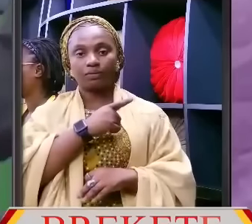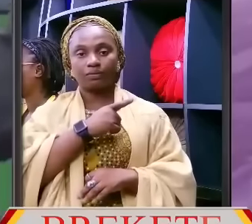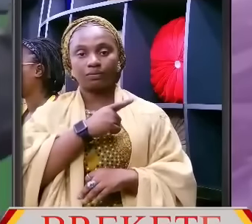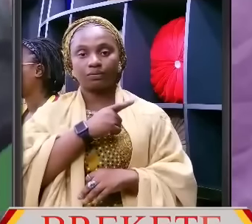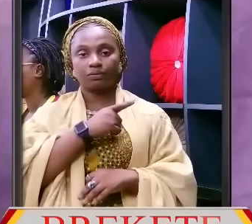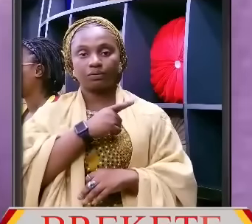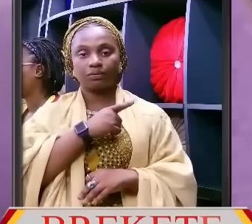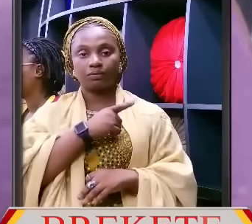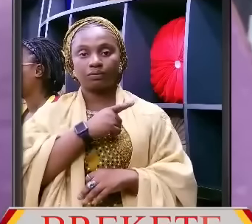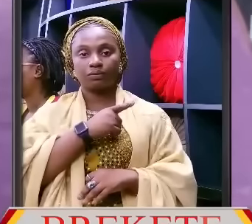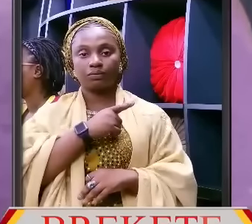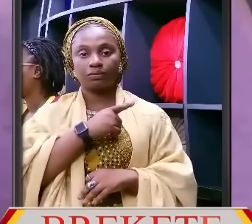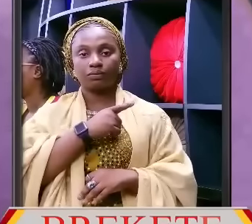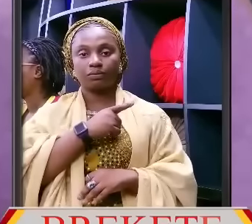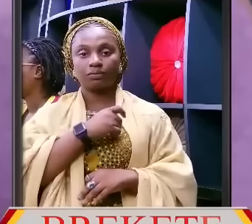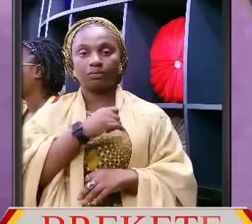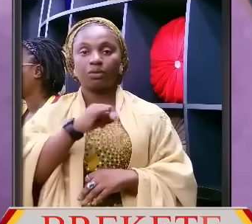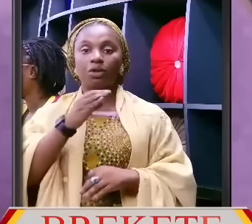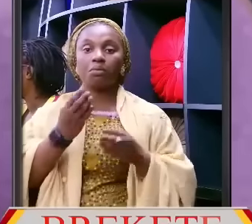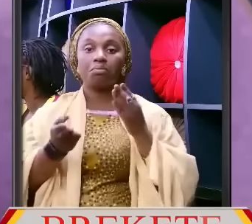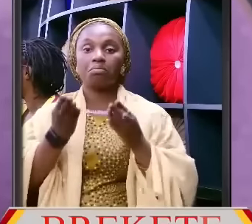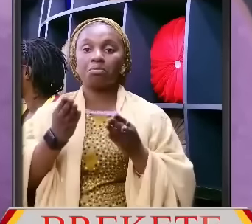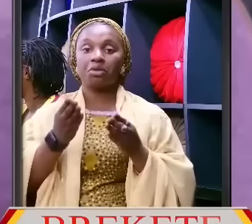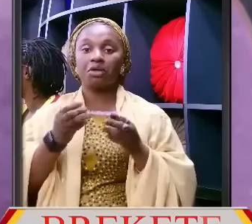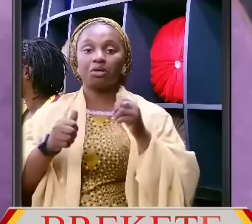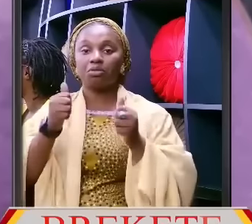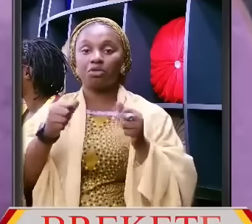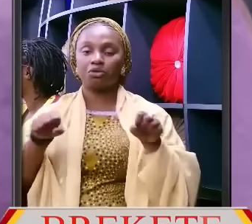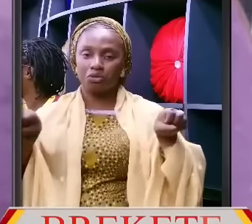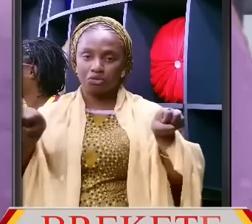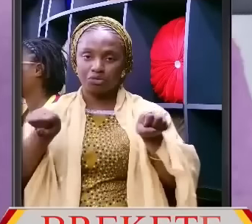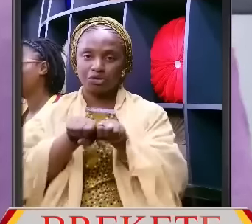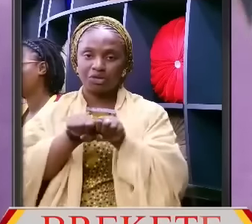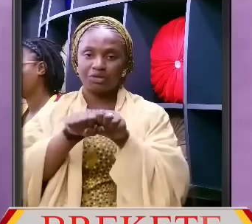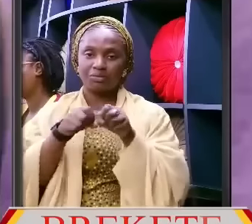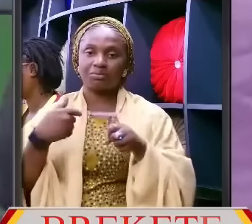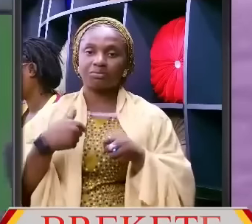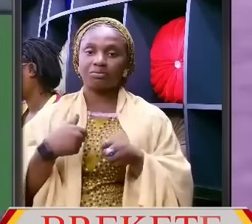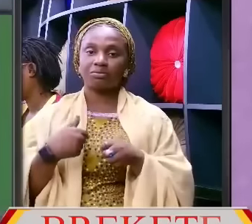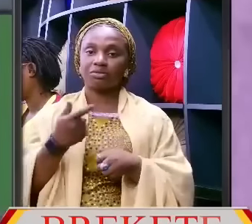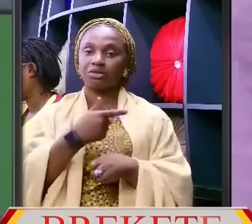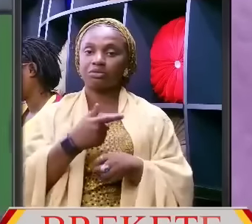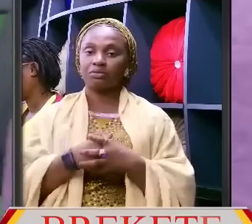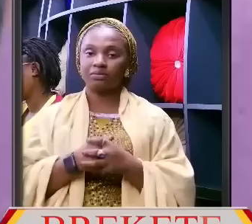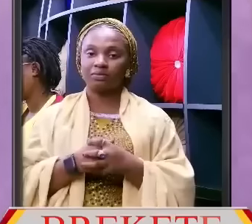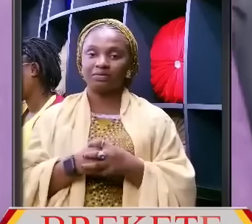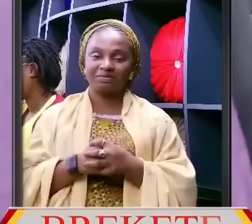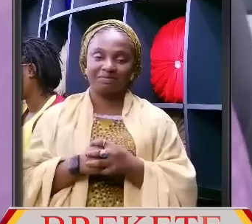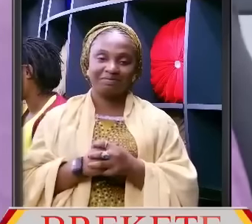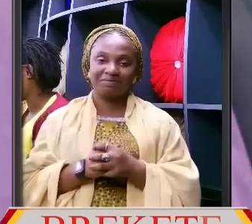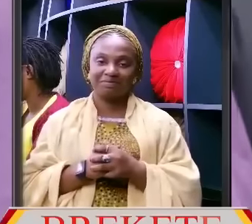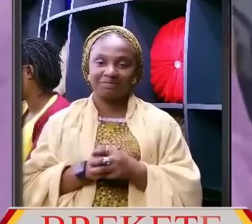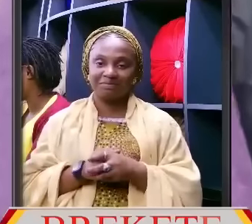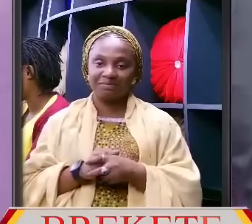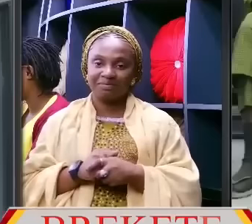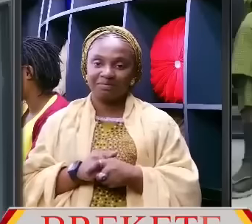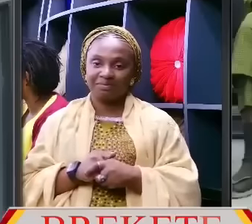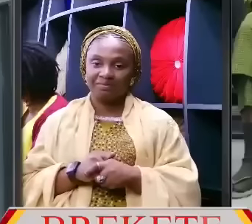If I lie. May moto jam me. May moto pieces me. Amen. Amen.